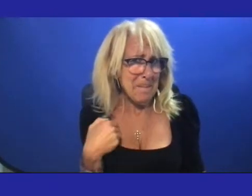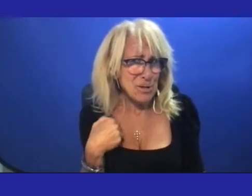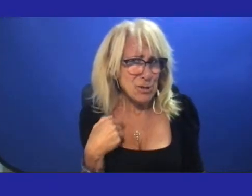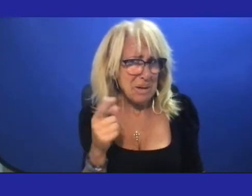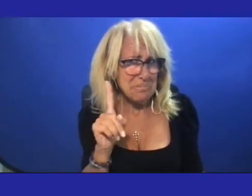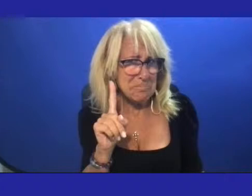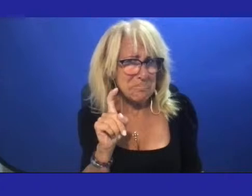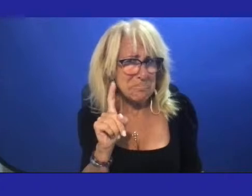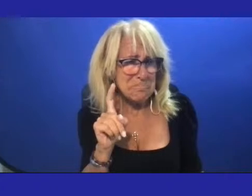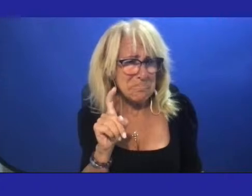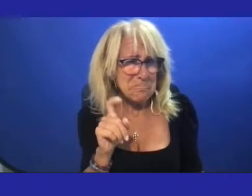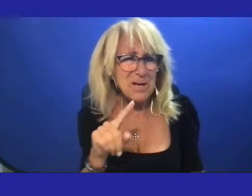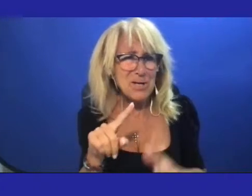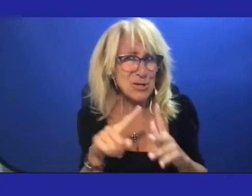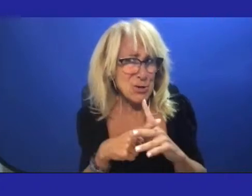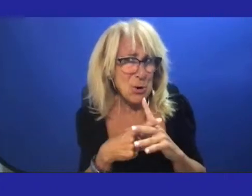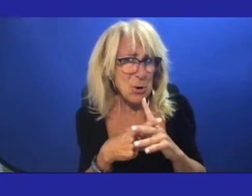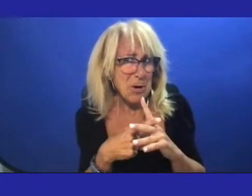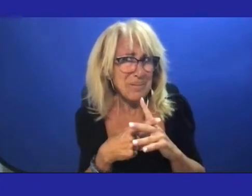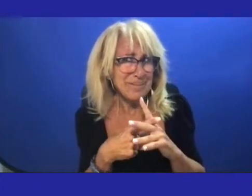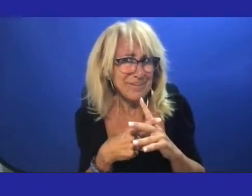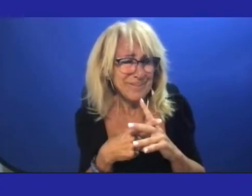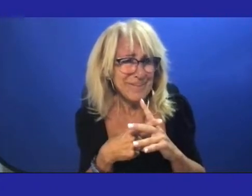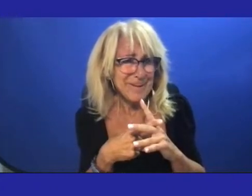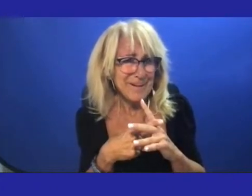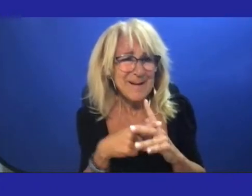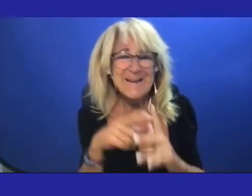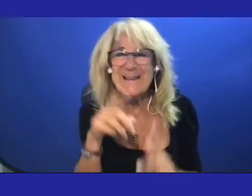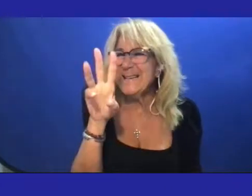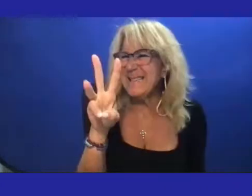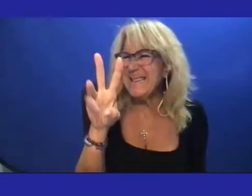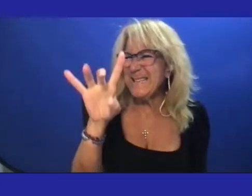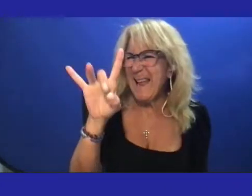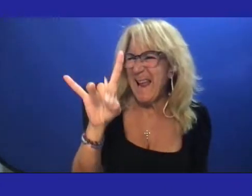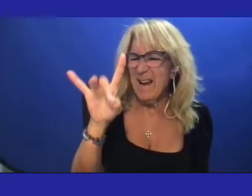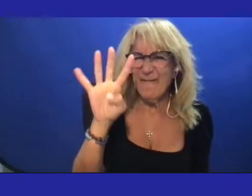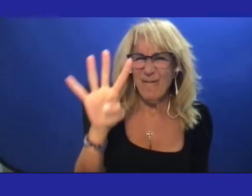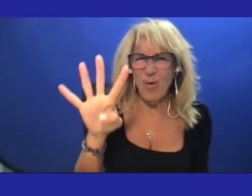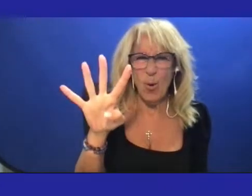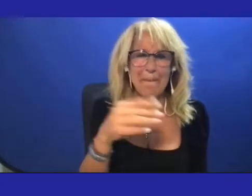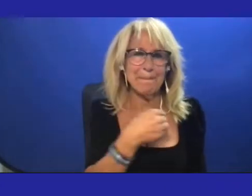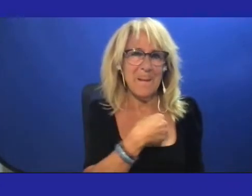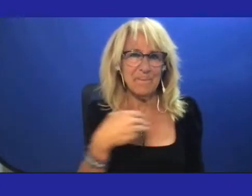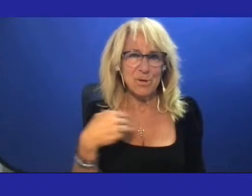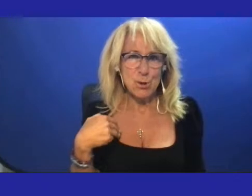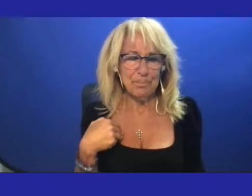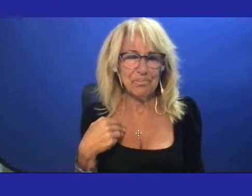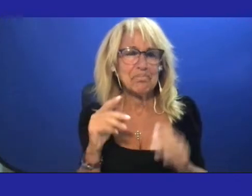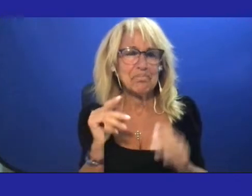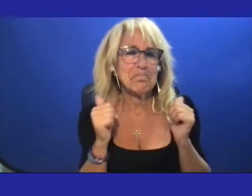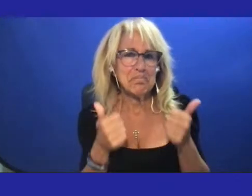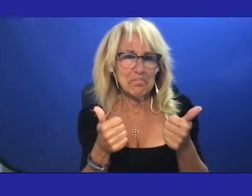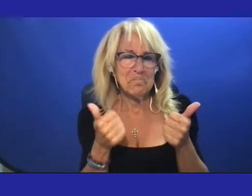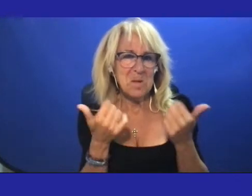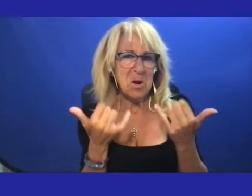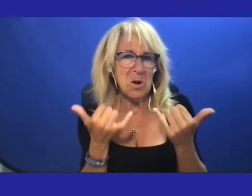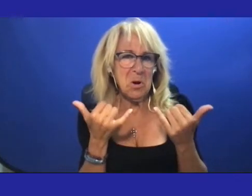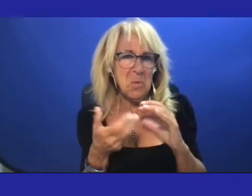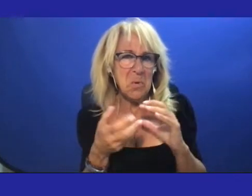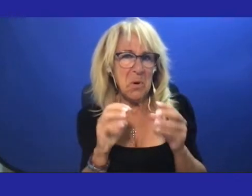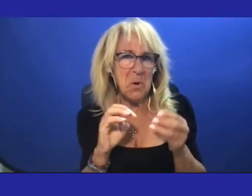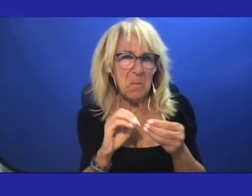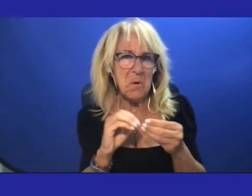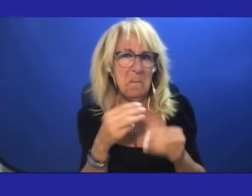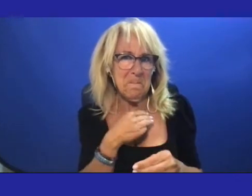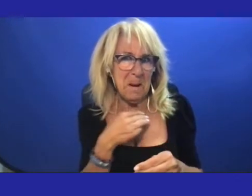684. Start with that. What is 684, 684, right? the current number. I mean, is that